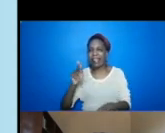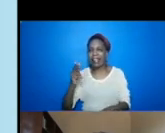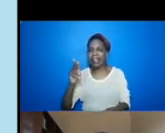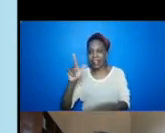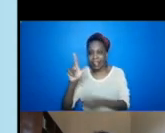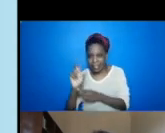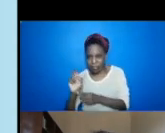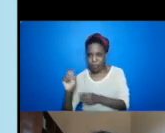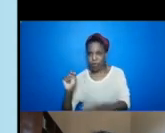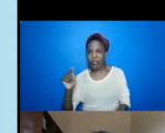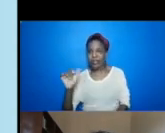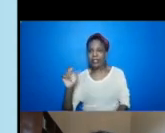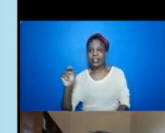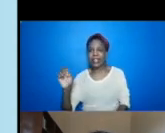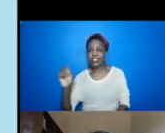add in